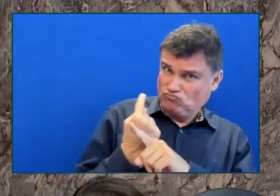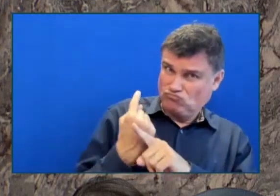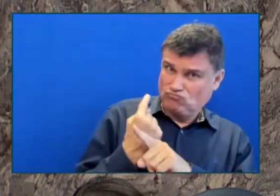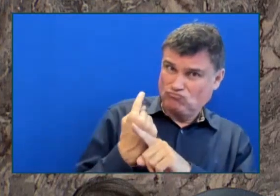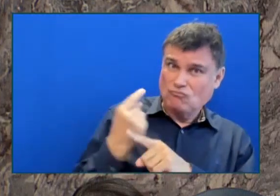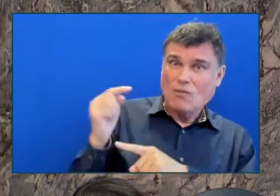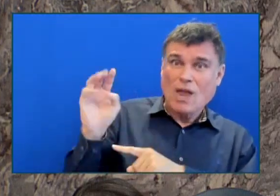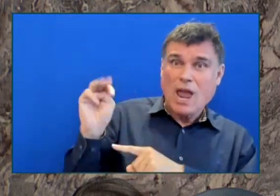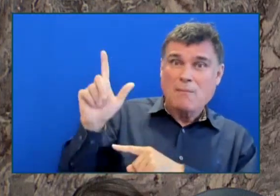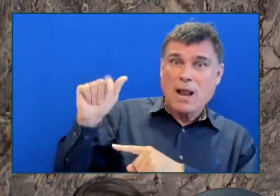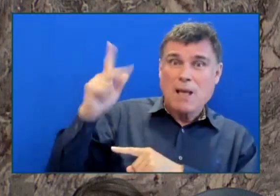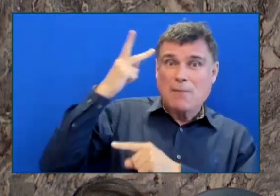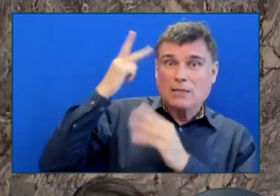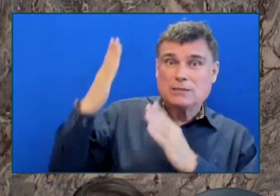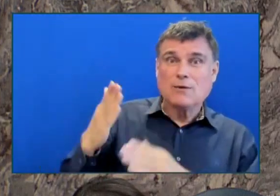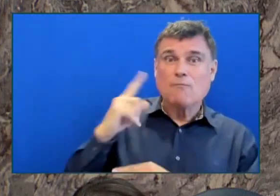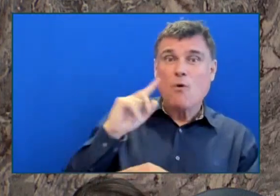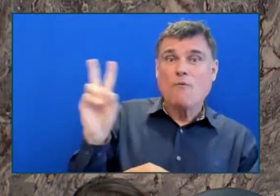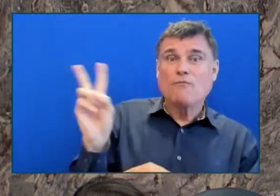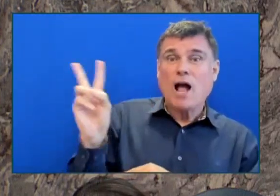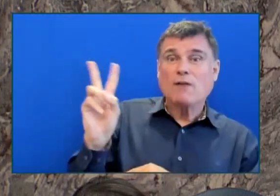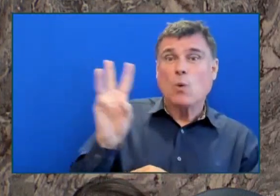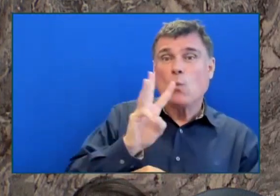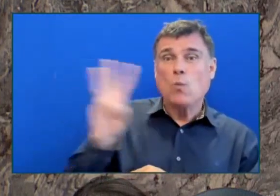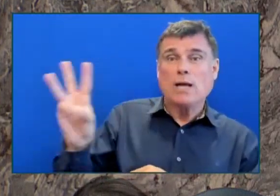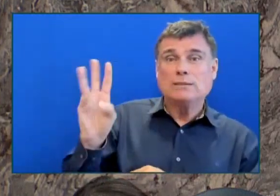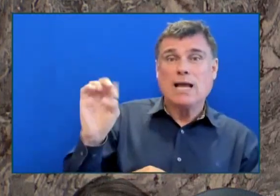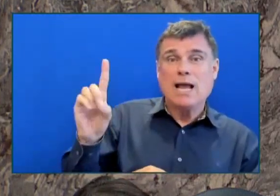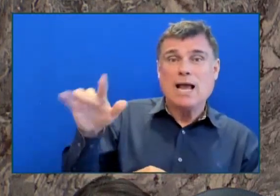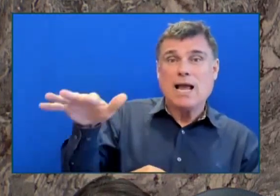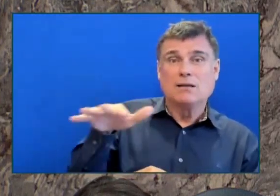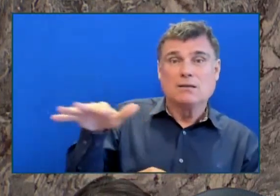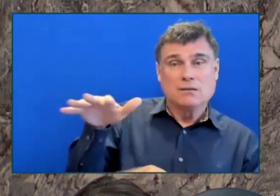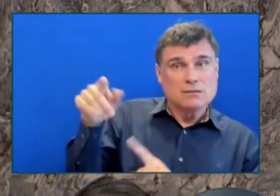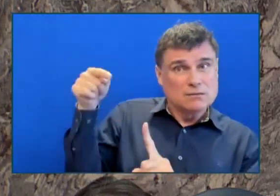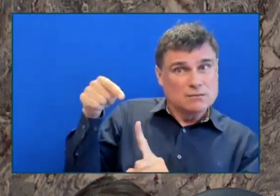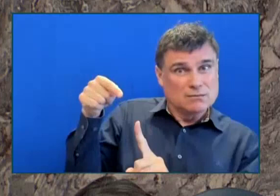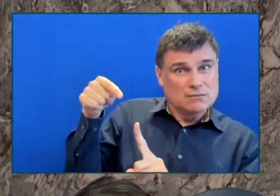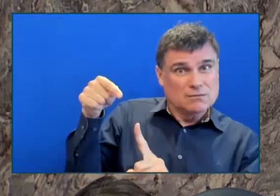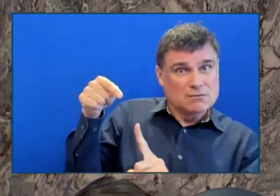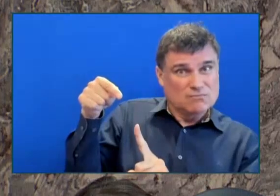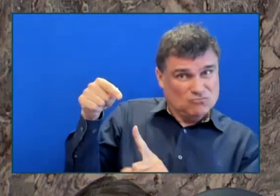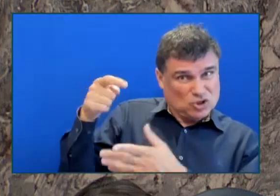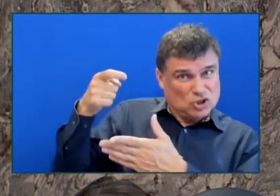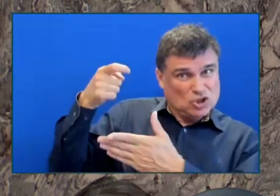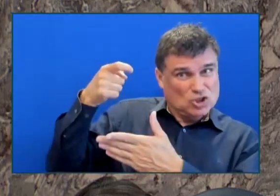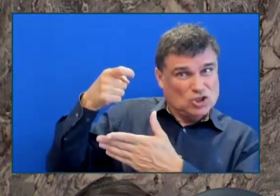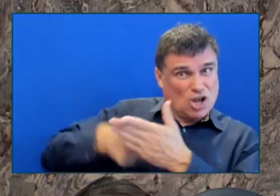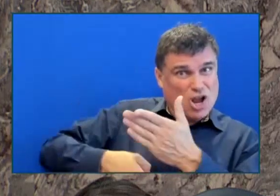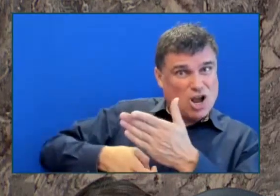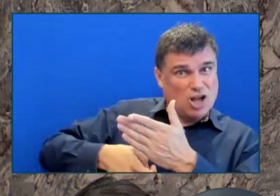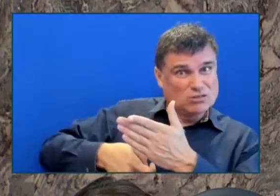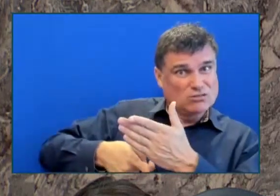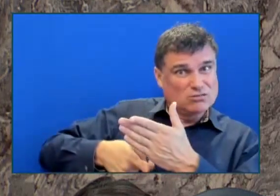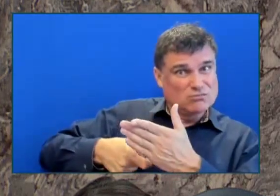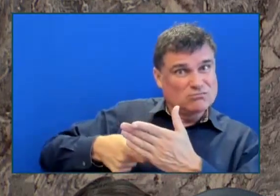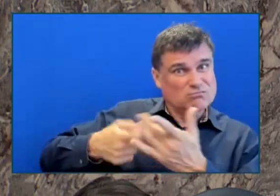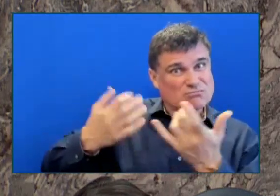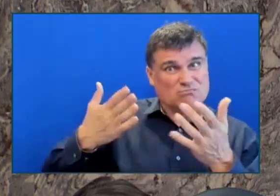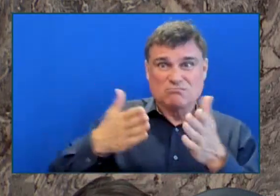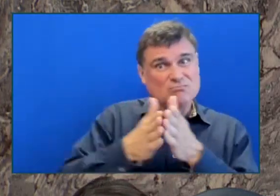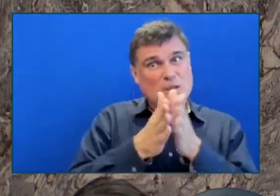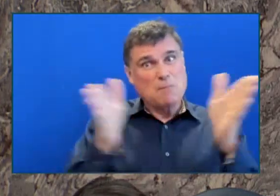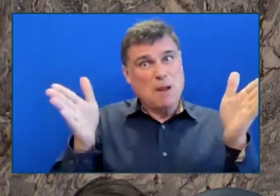the cost of frequently commuting from his primary residence in Greater Victoria to his constituency in Vancouver?